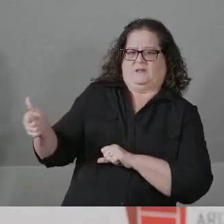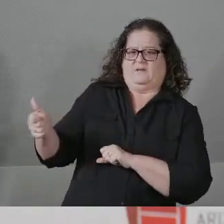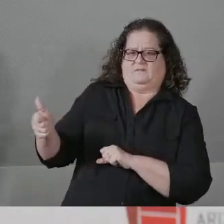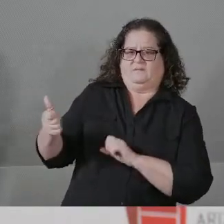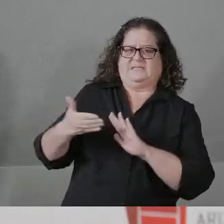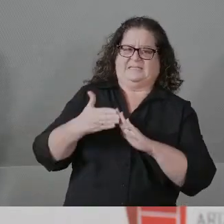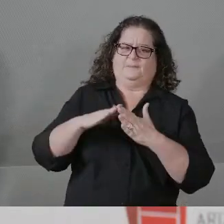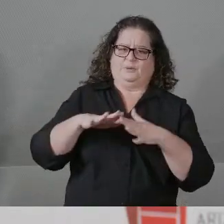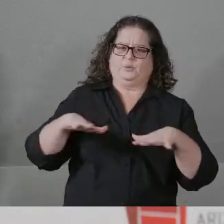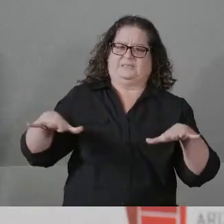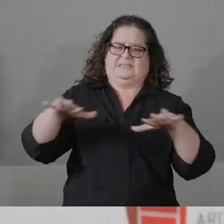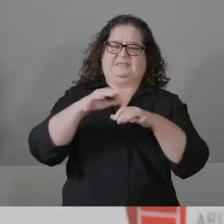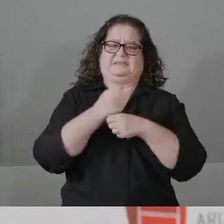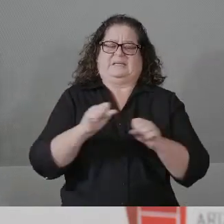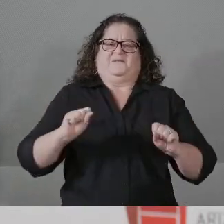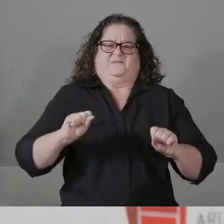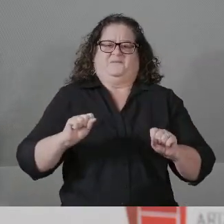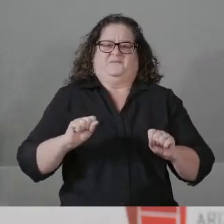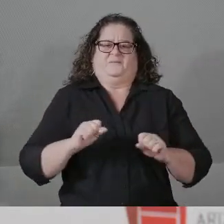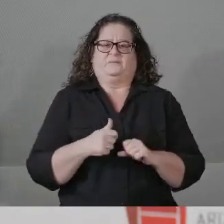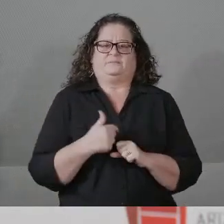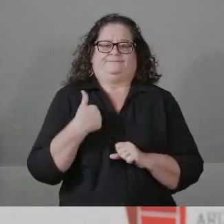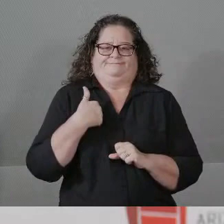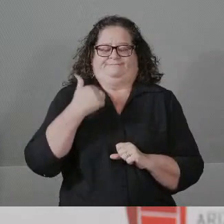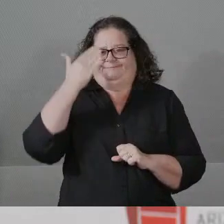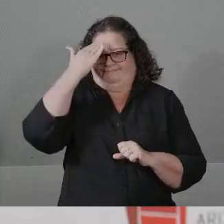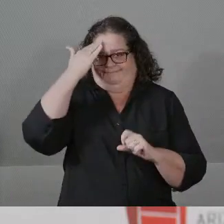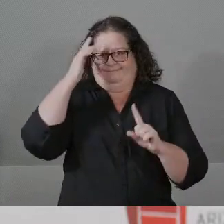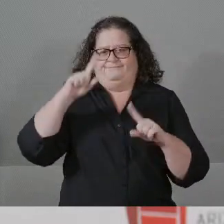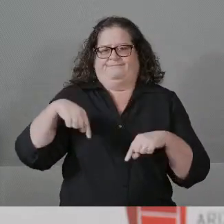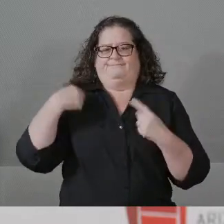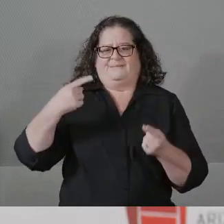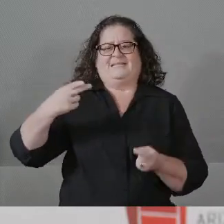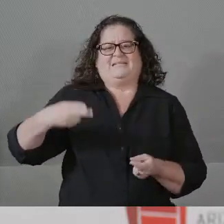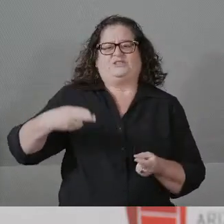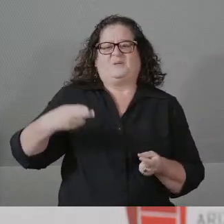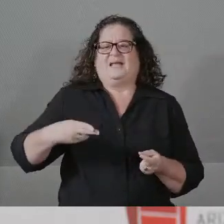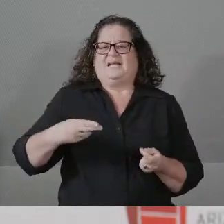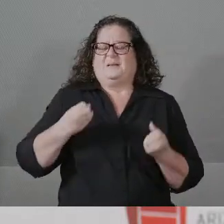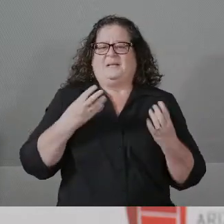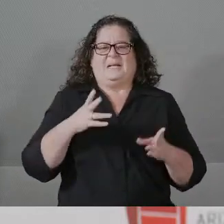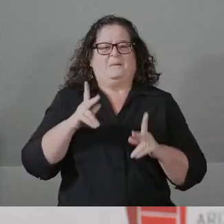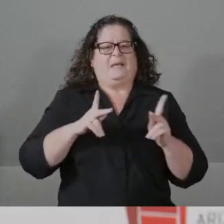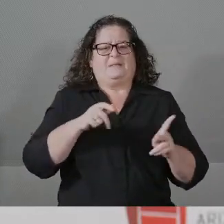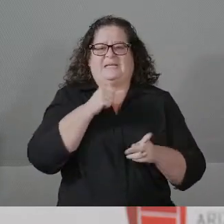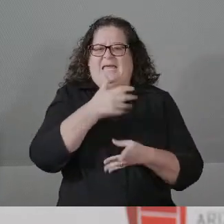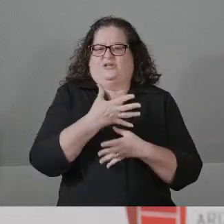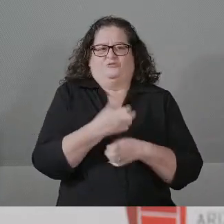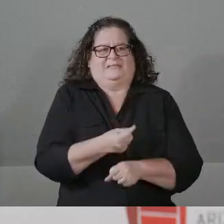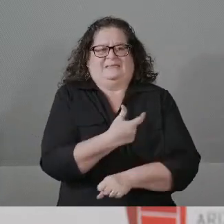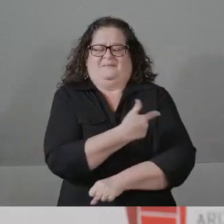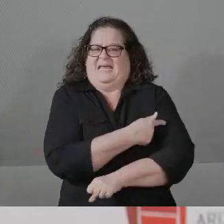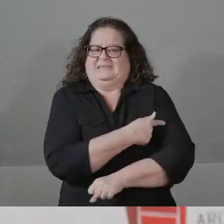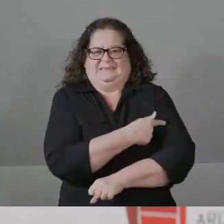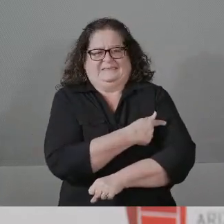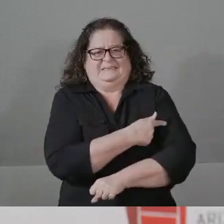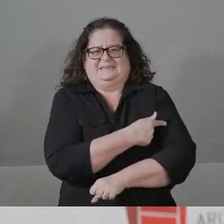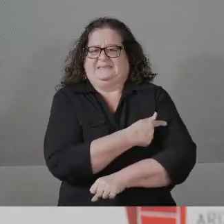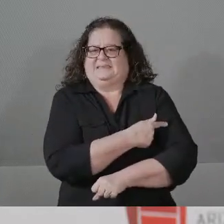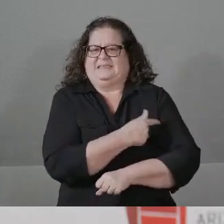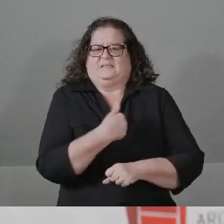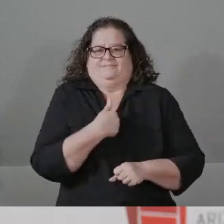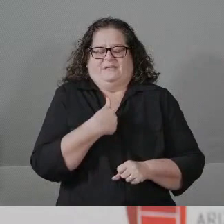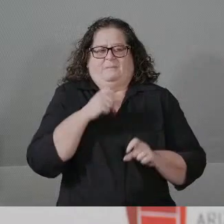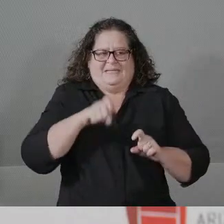know there are historical trust issues with vaccines, so we have to proactively educate the public in a